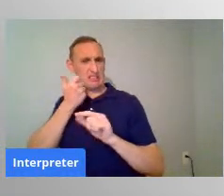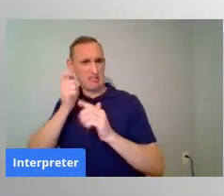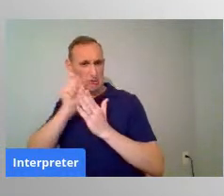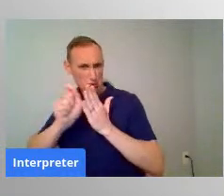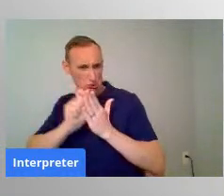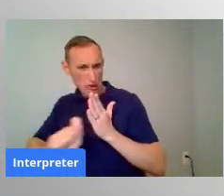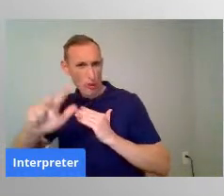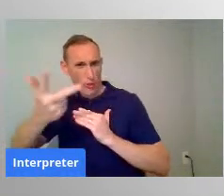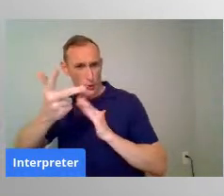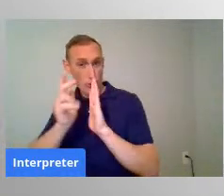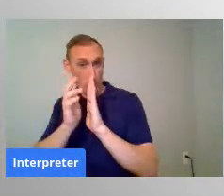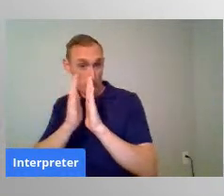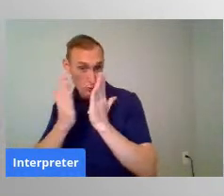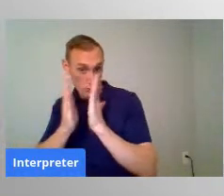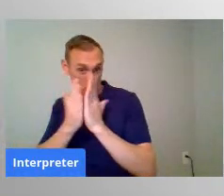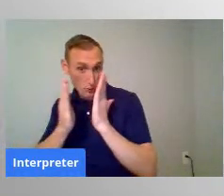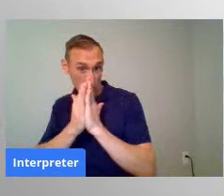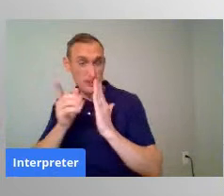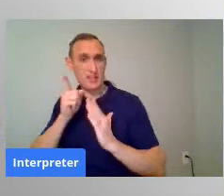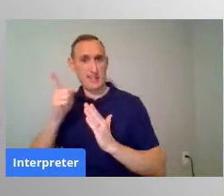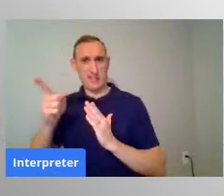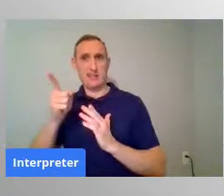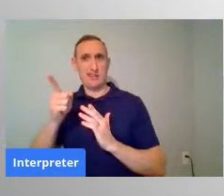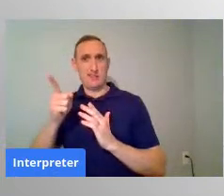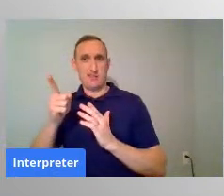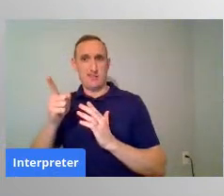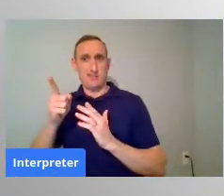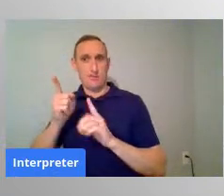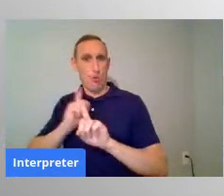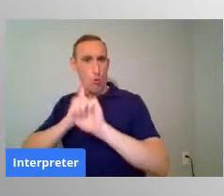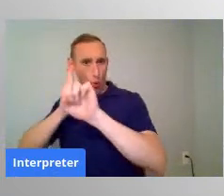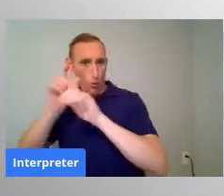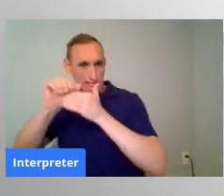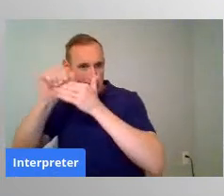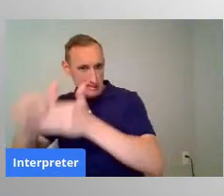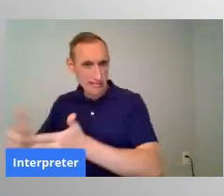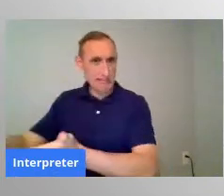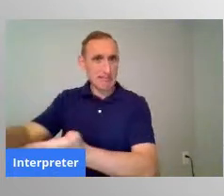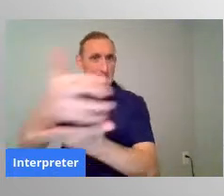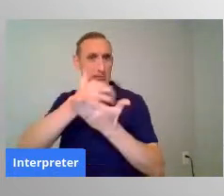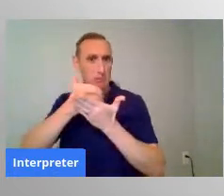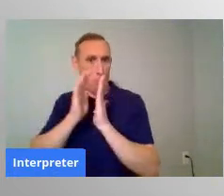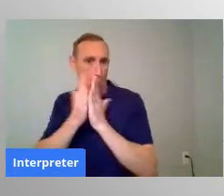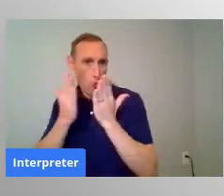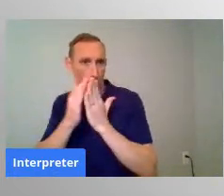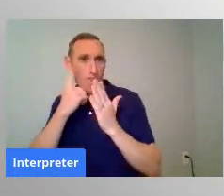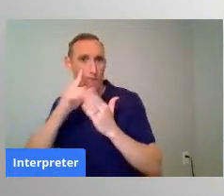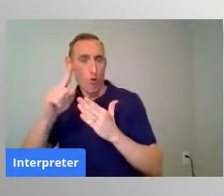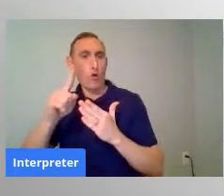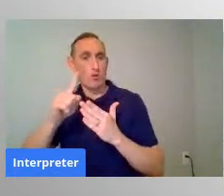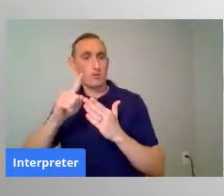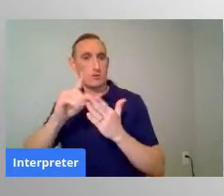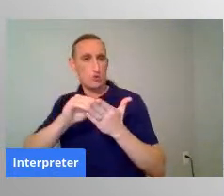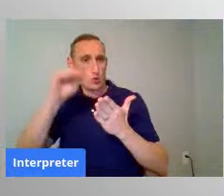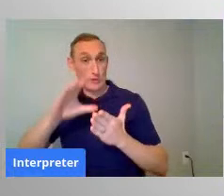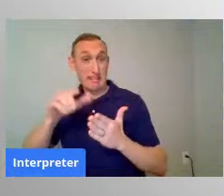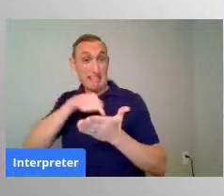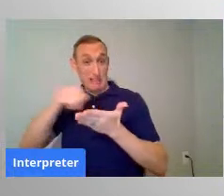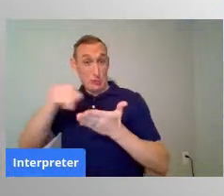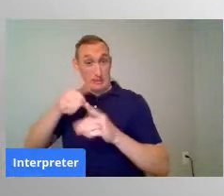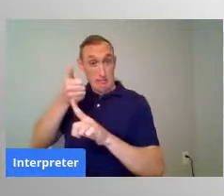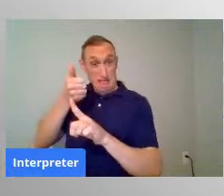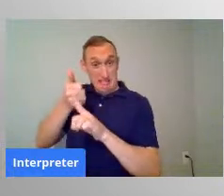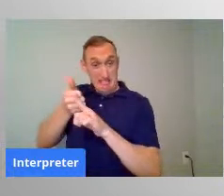our students. Over 200 book bags donated with supplies. And he lost his life this week.